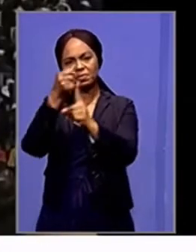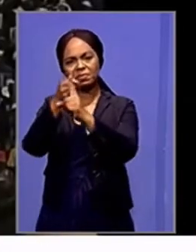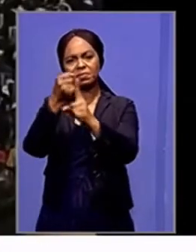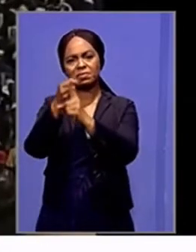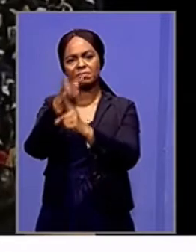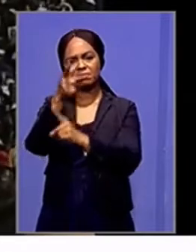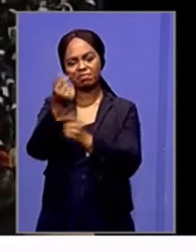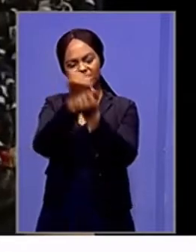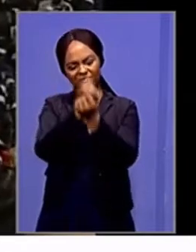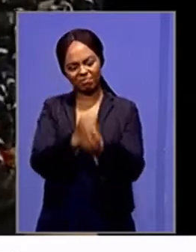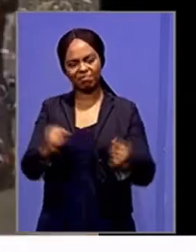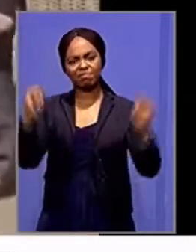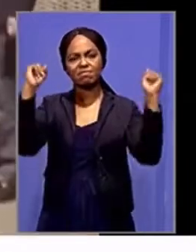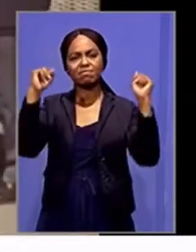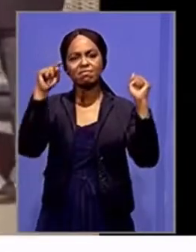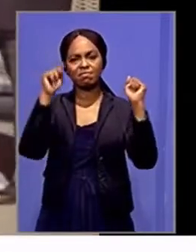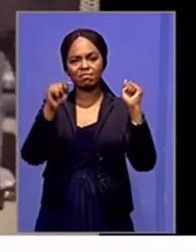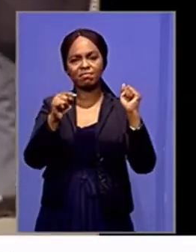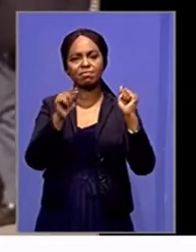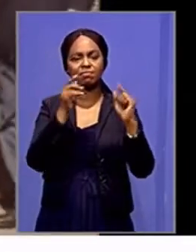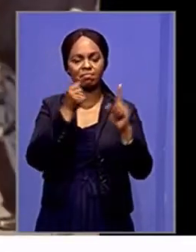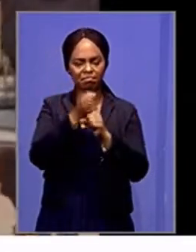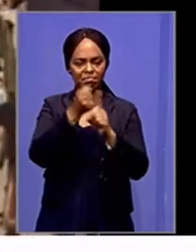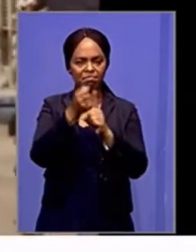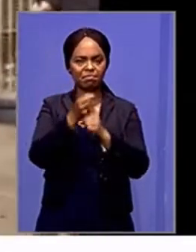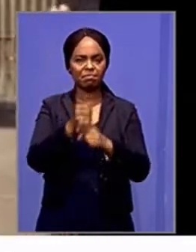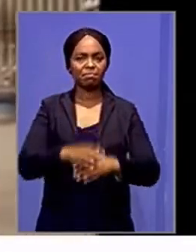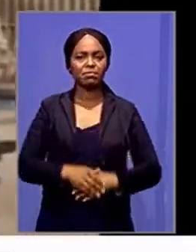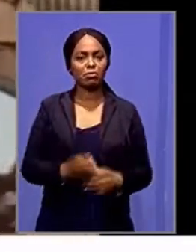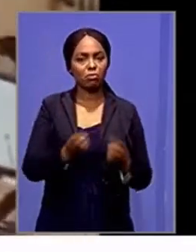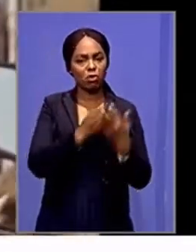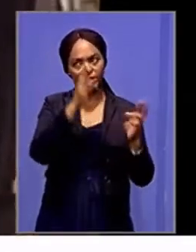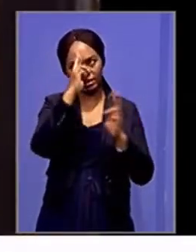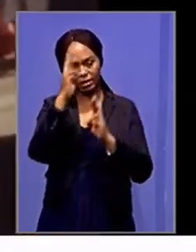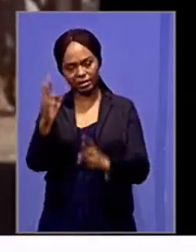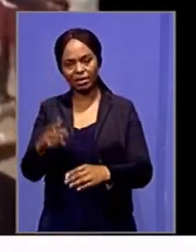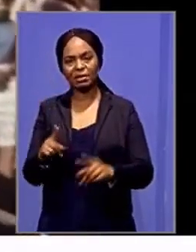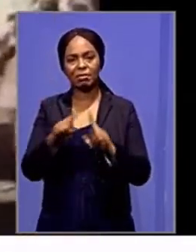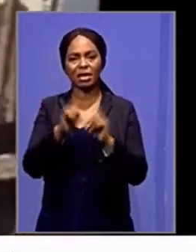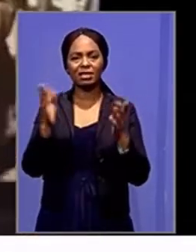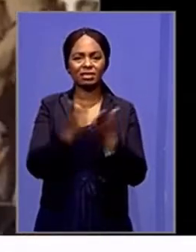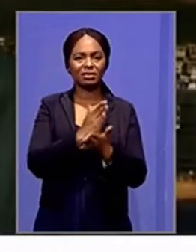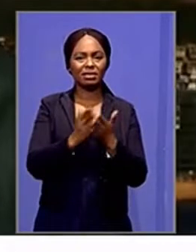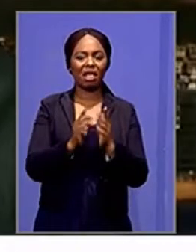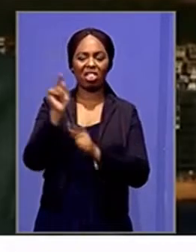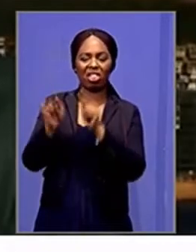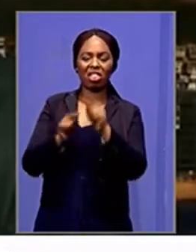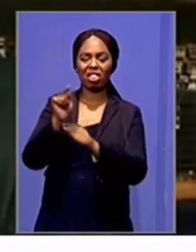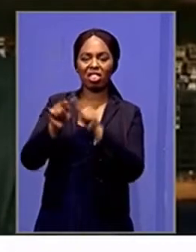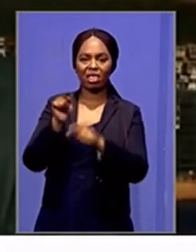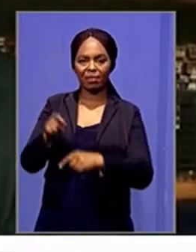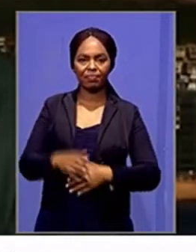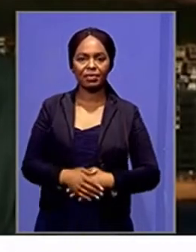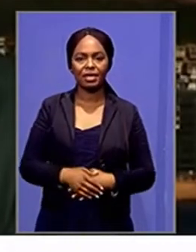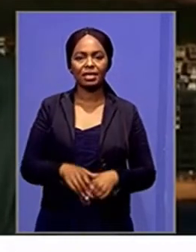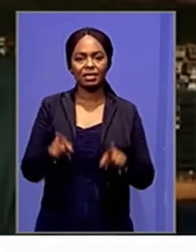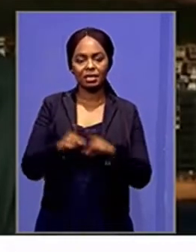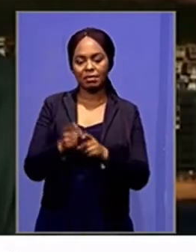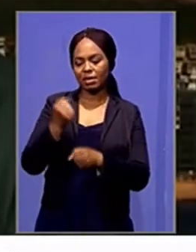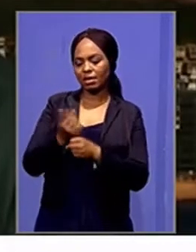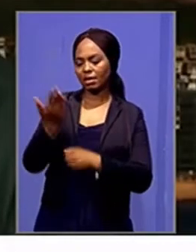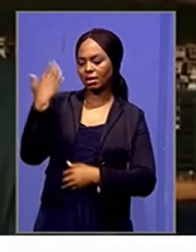bogatlhamela masisi ya go fedisa tlhaolele. Fela go ne go na le bangwe bao neng ba mokgala. Ngwaga o fetileng morago ga gore